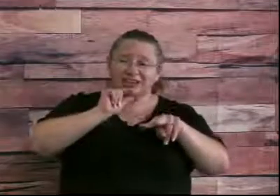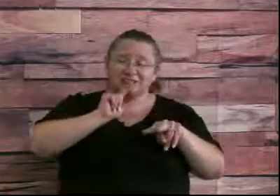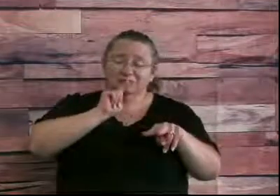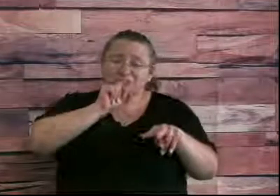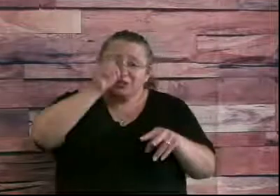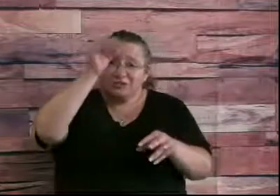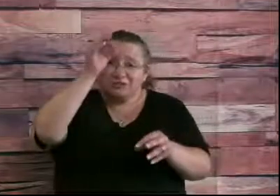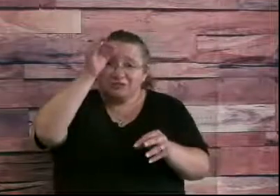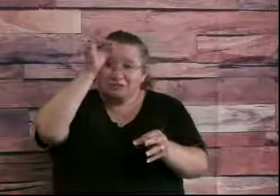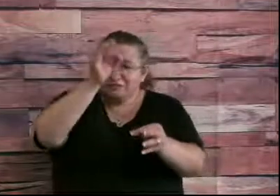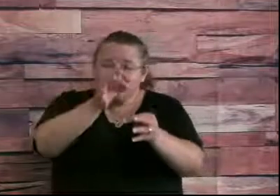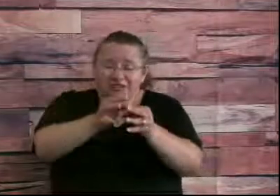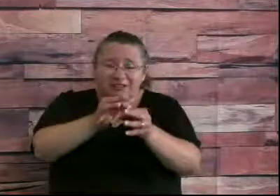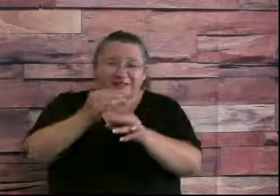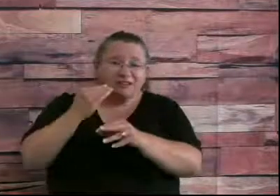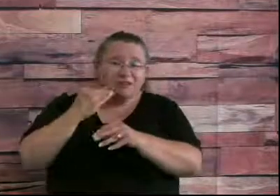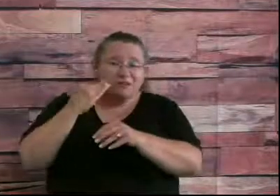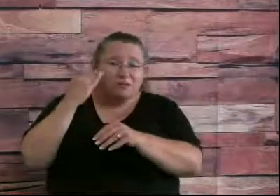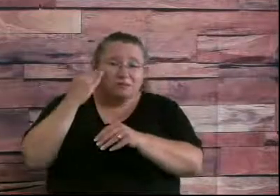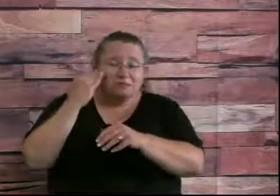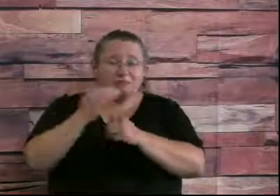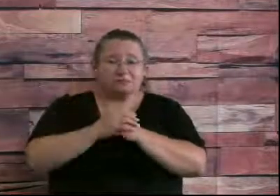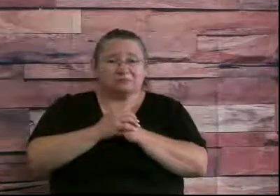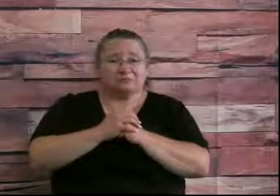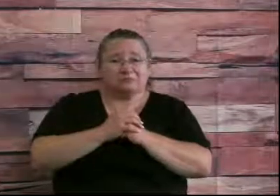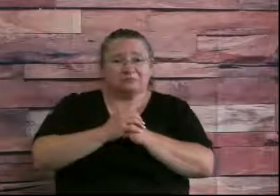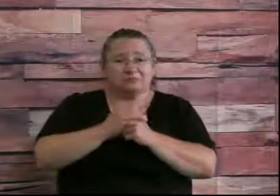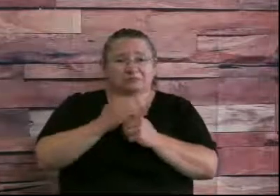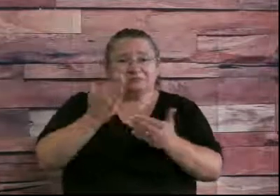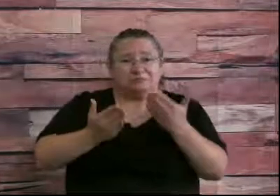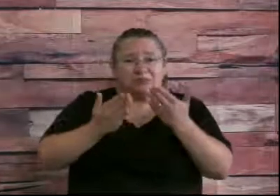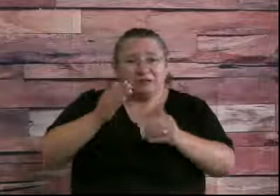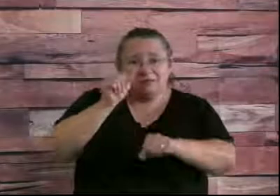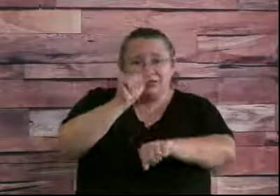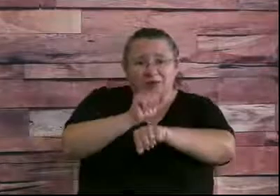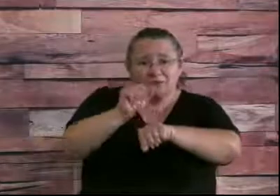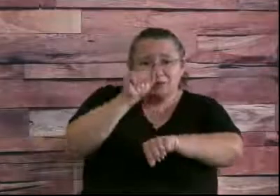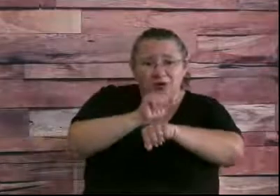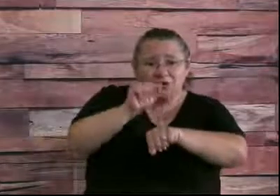faith, right? Maybe they see work